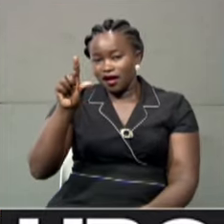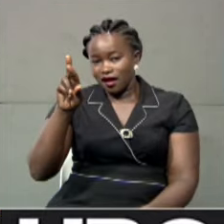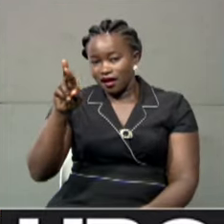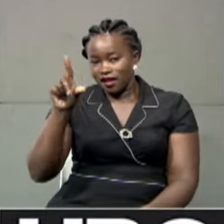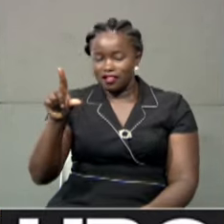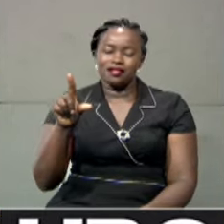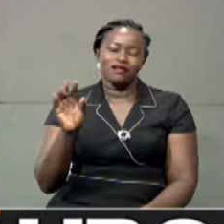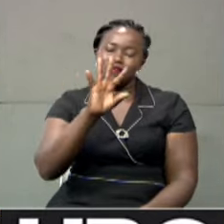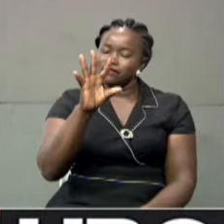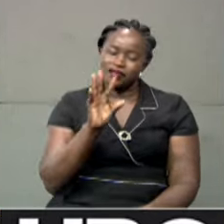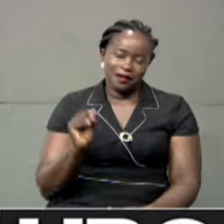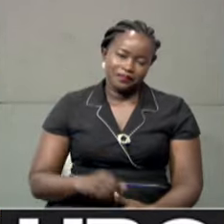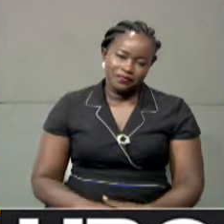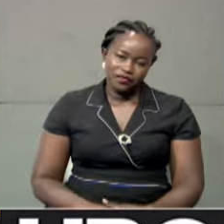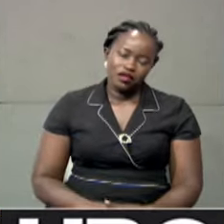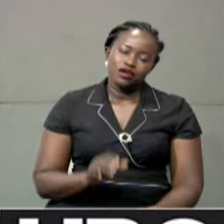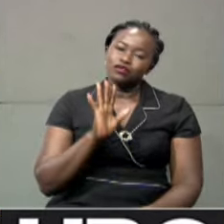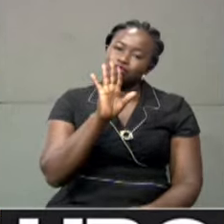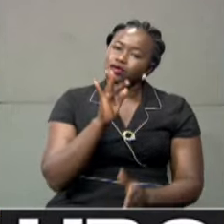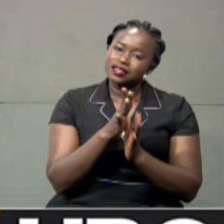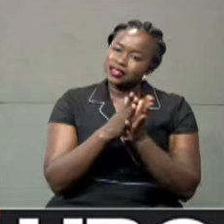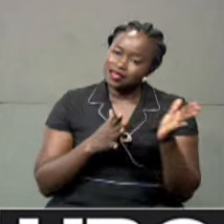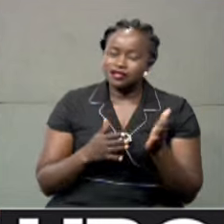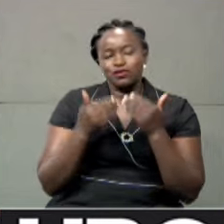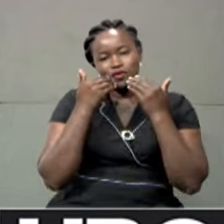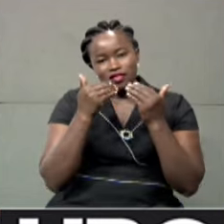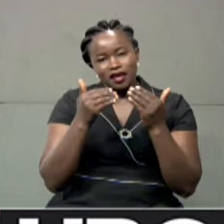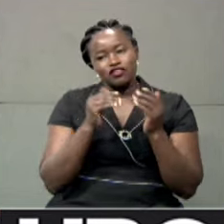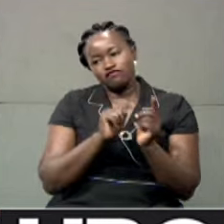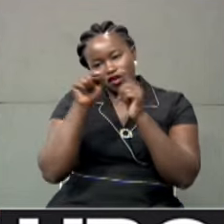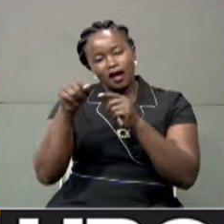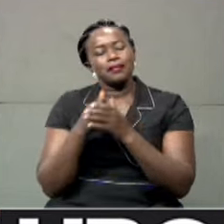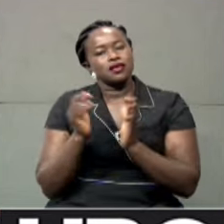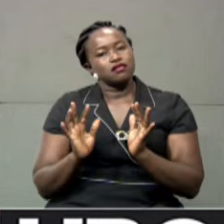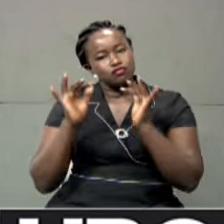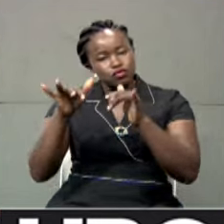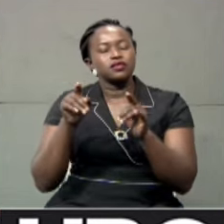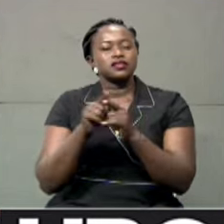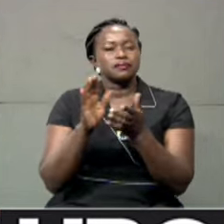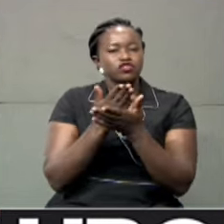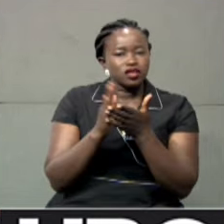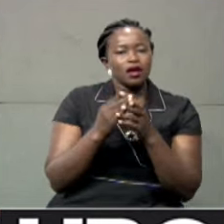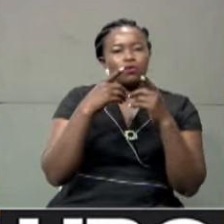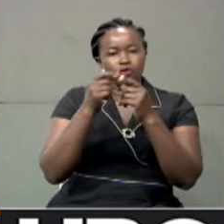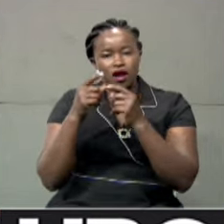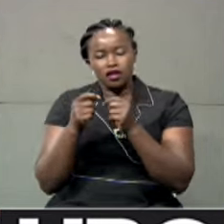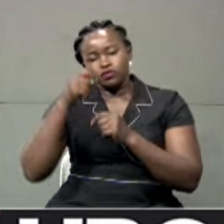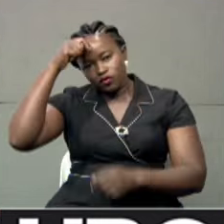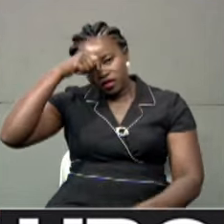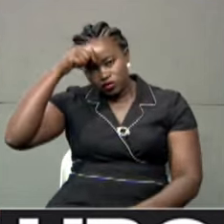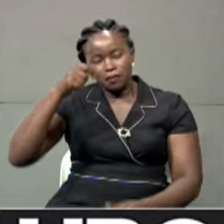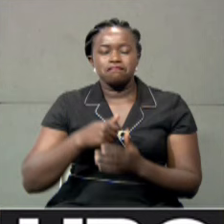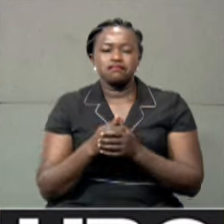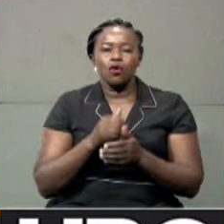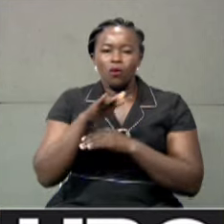Your Excellency, we thank you for gracing the conference and sharing the words of wisdom with all